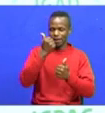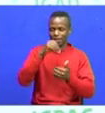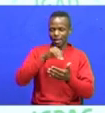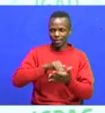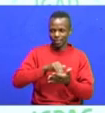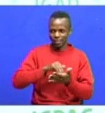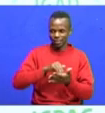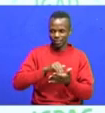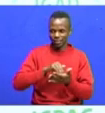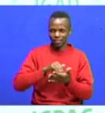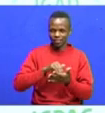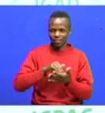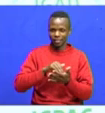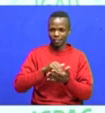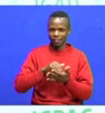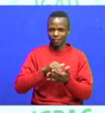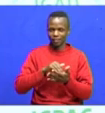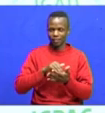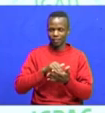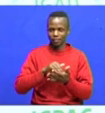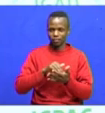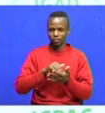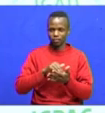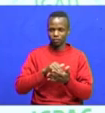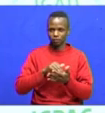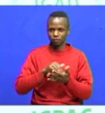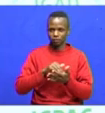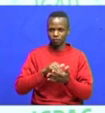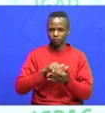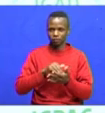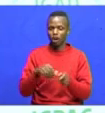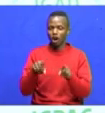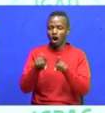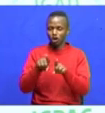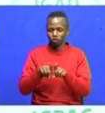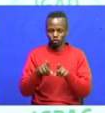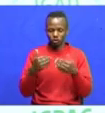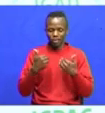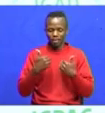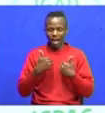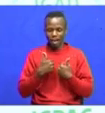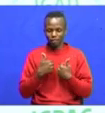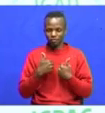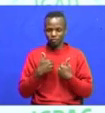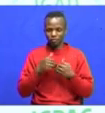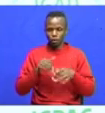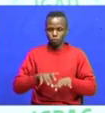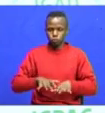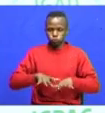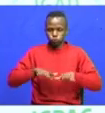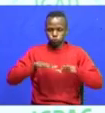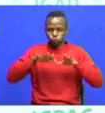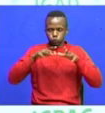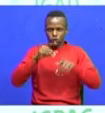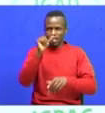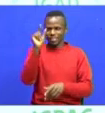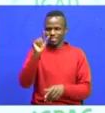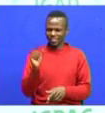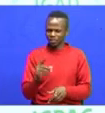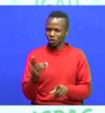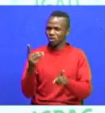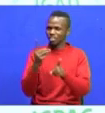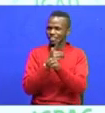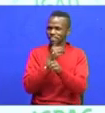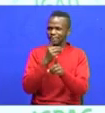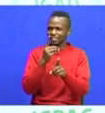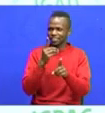and 7 years. And usually when you have an El Nino, what we see in this region, especially in the